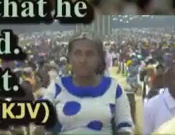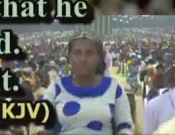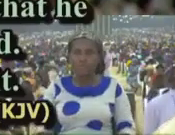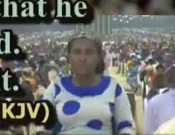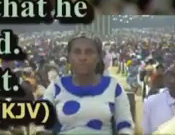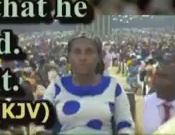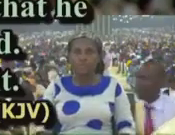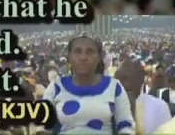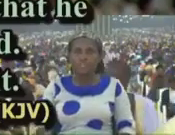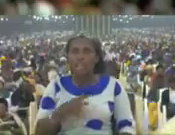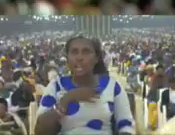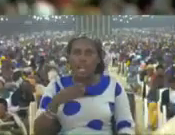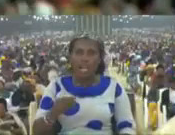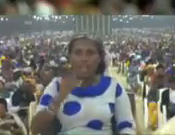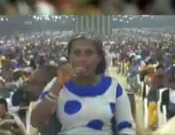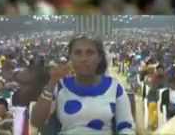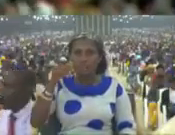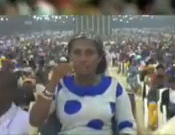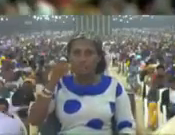And then in